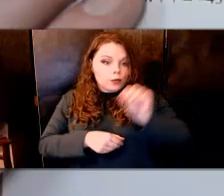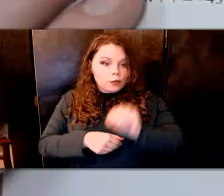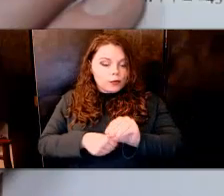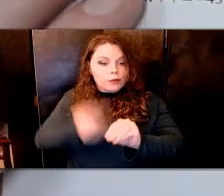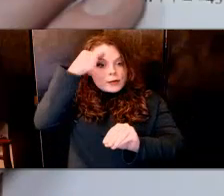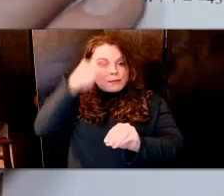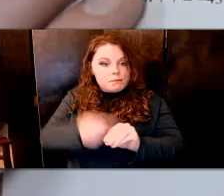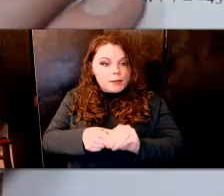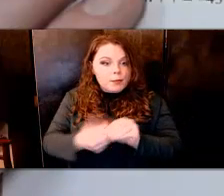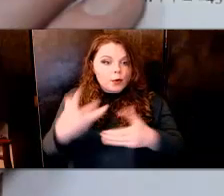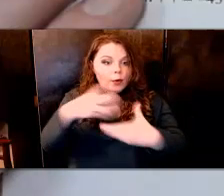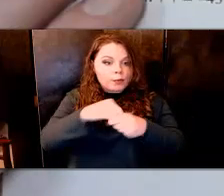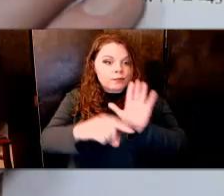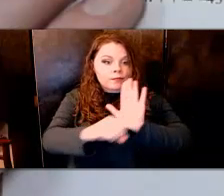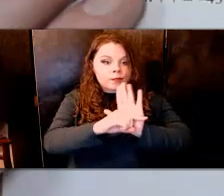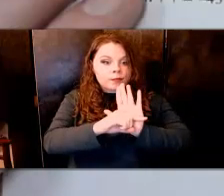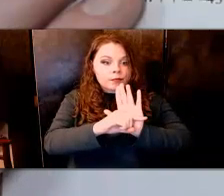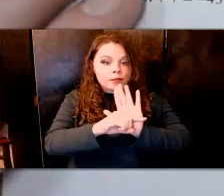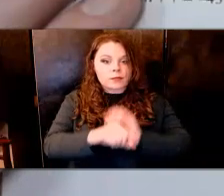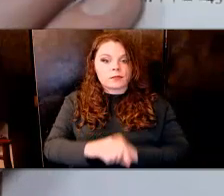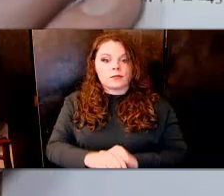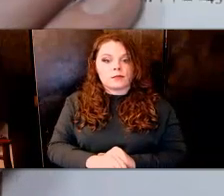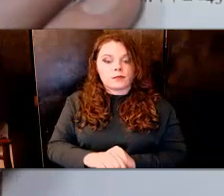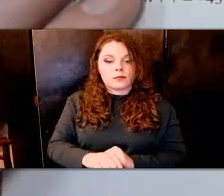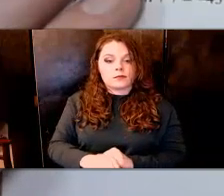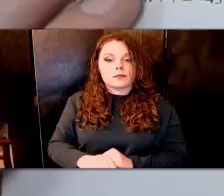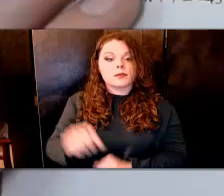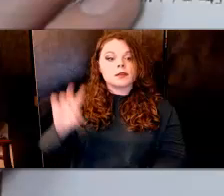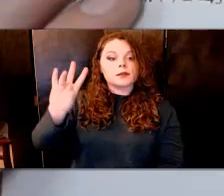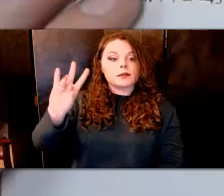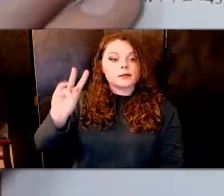And 17 minus 11 leaves us with 6.